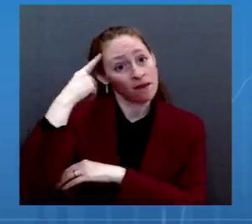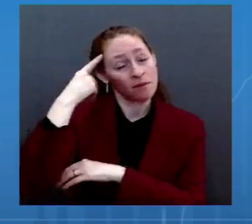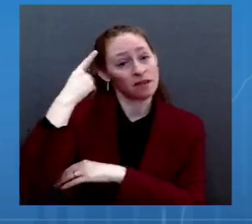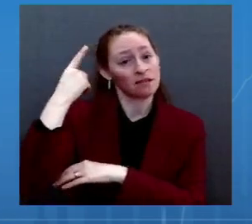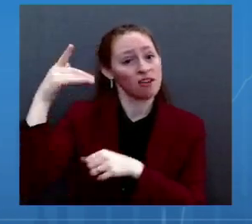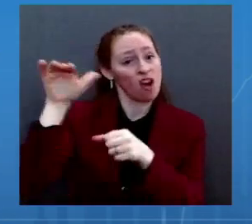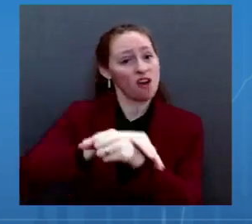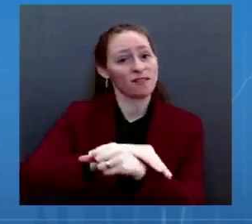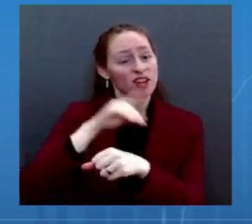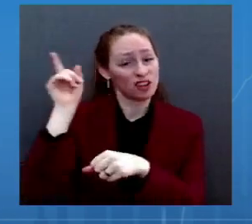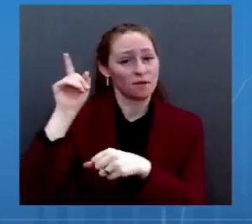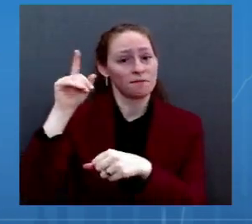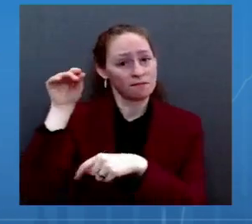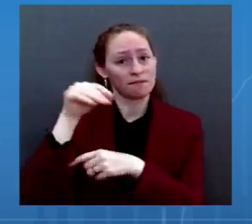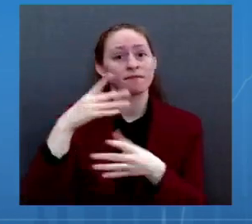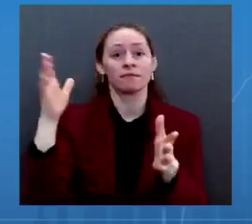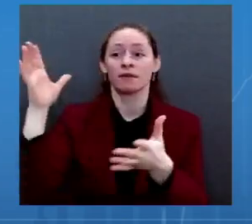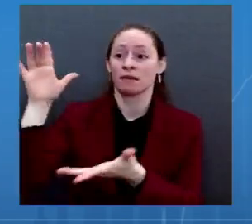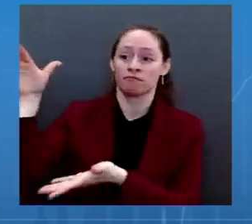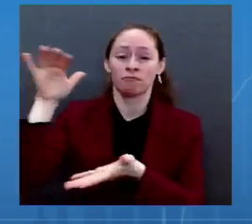by the transmissibility of Omicron.